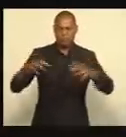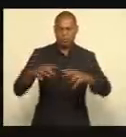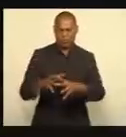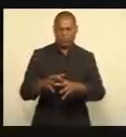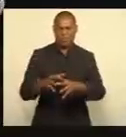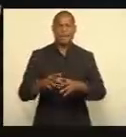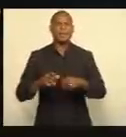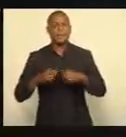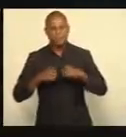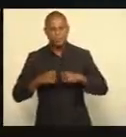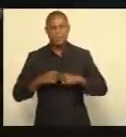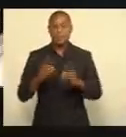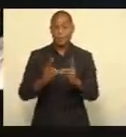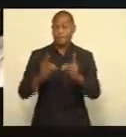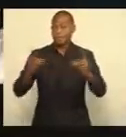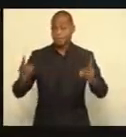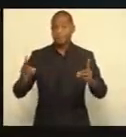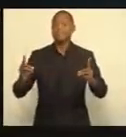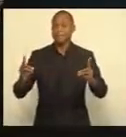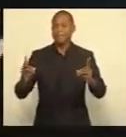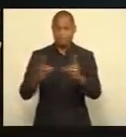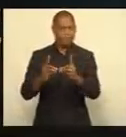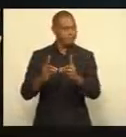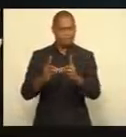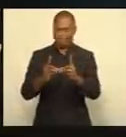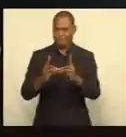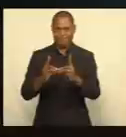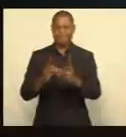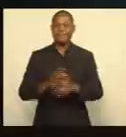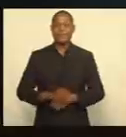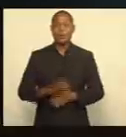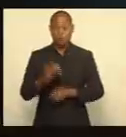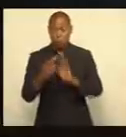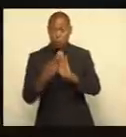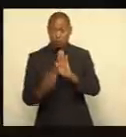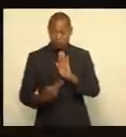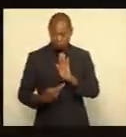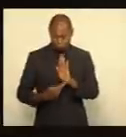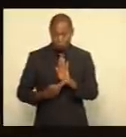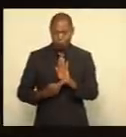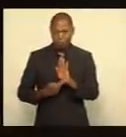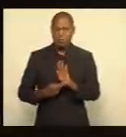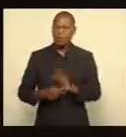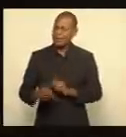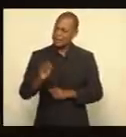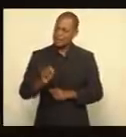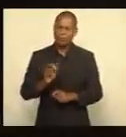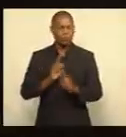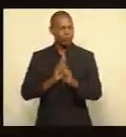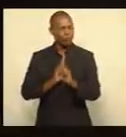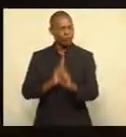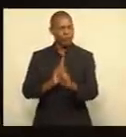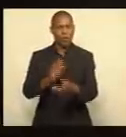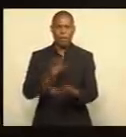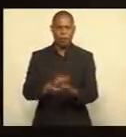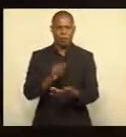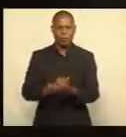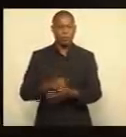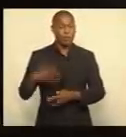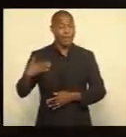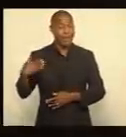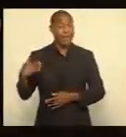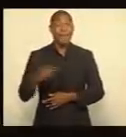social distancing. Practically, the COVID-19 rule book should now be activated and followed, and the health ministry says